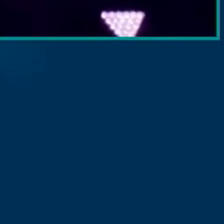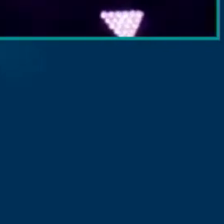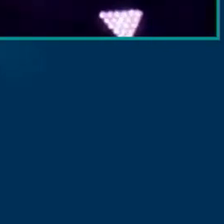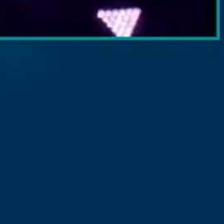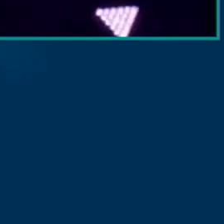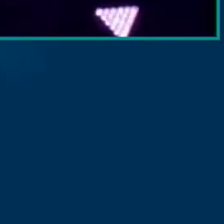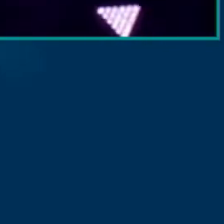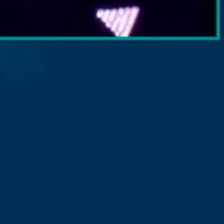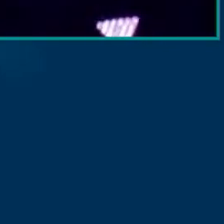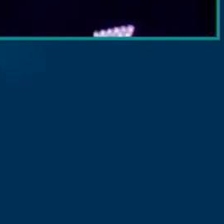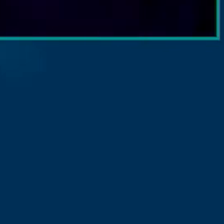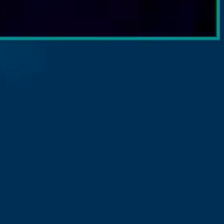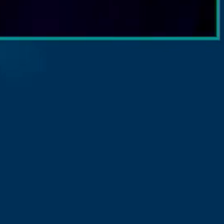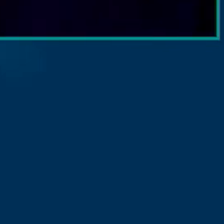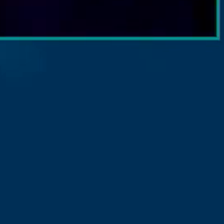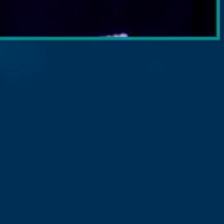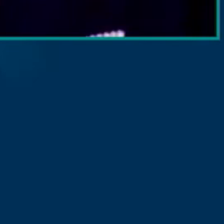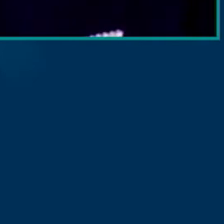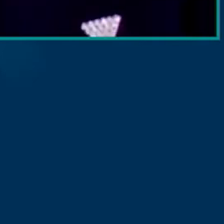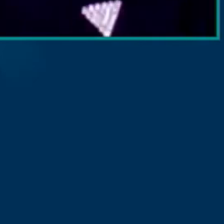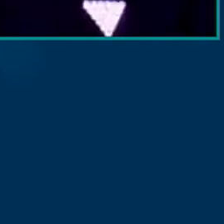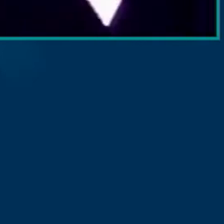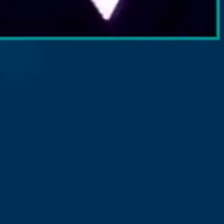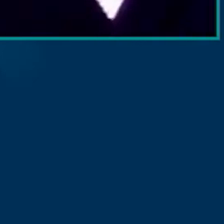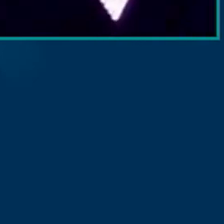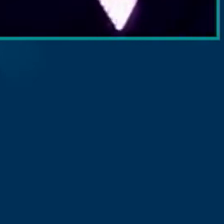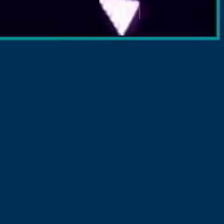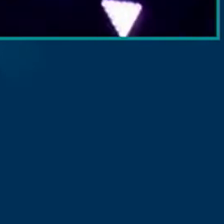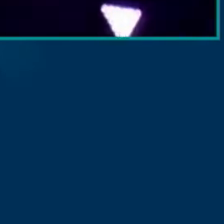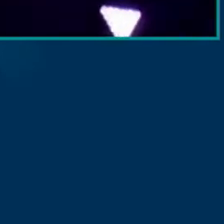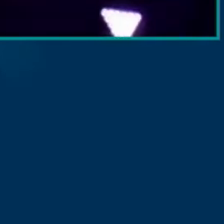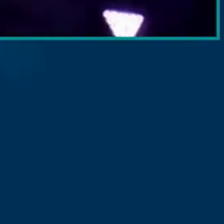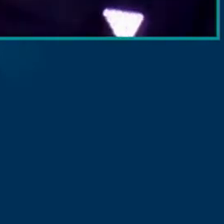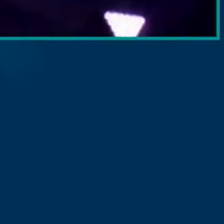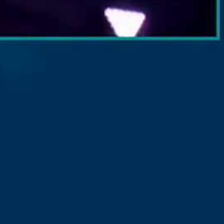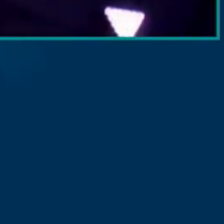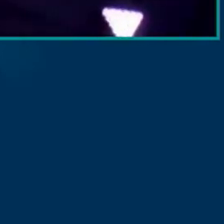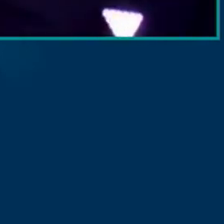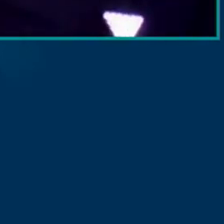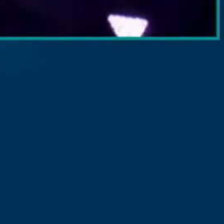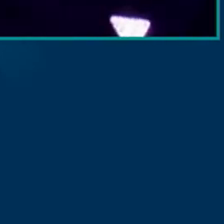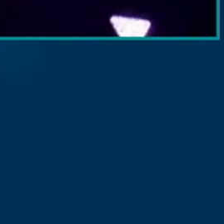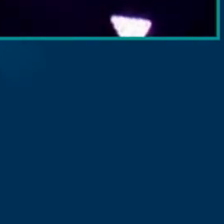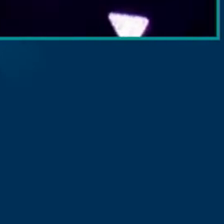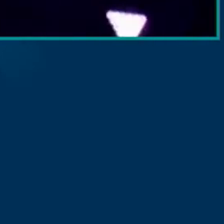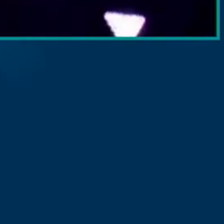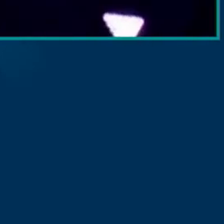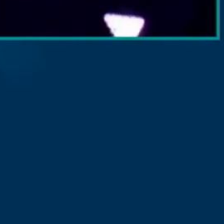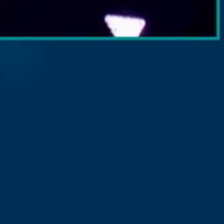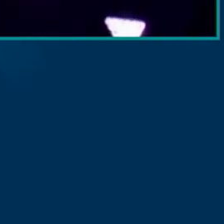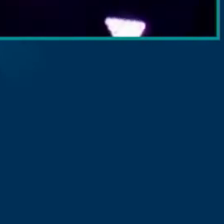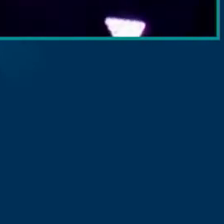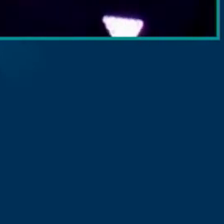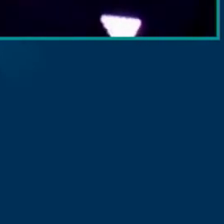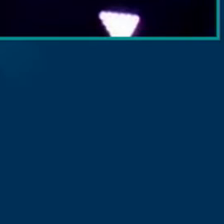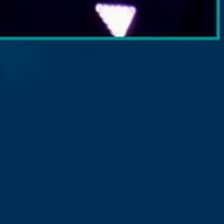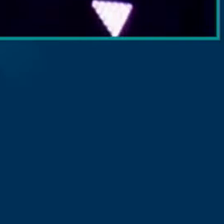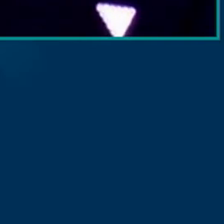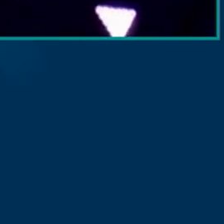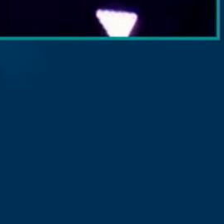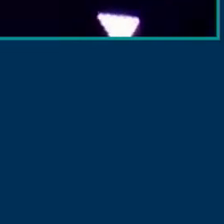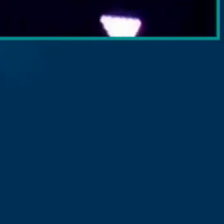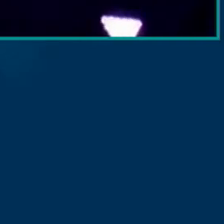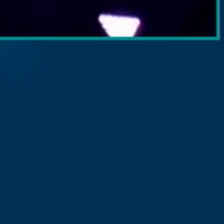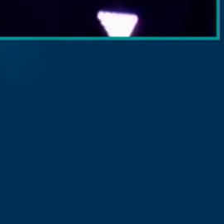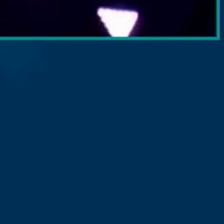is obliged to ensure human rights, that the human rights are respected. And this